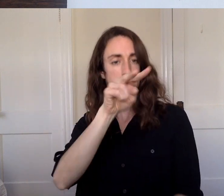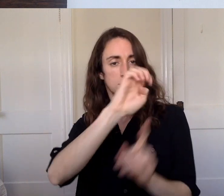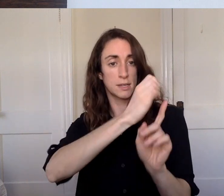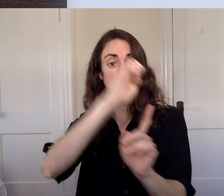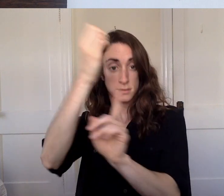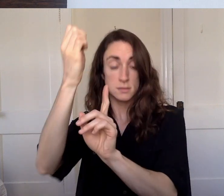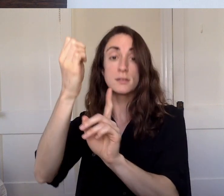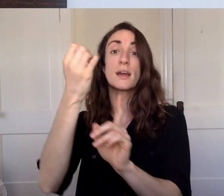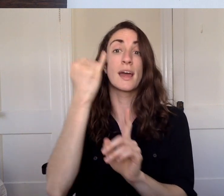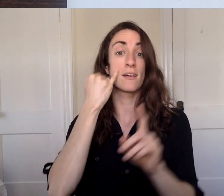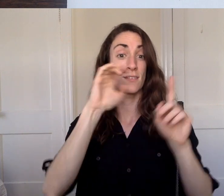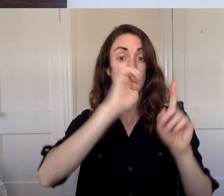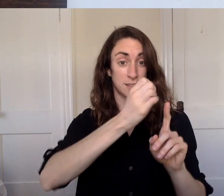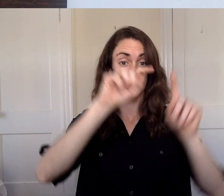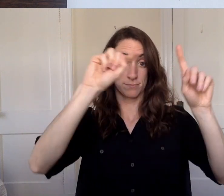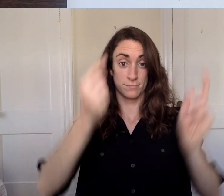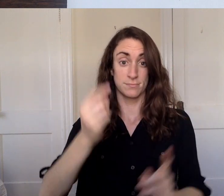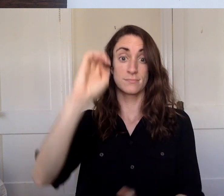raised to another power.